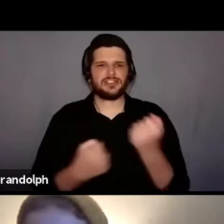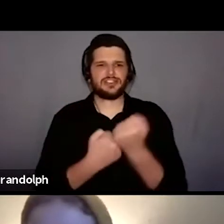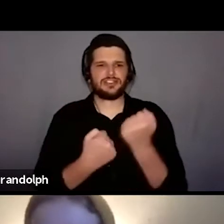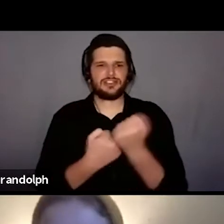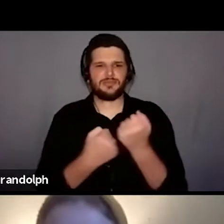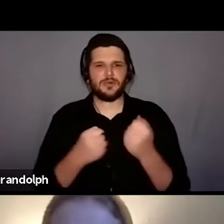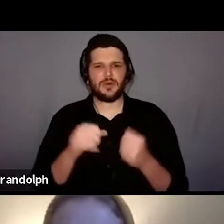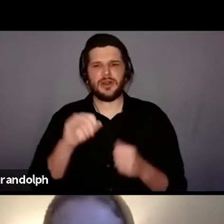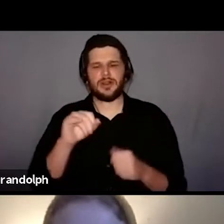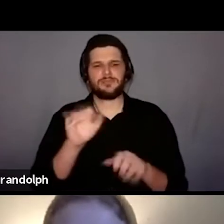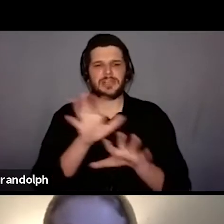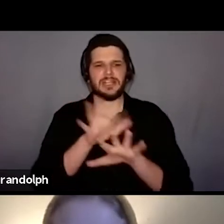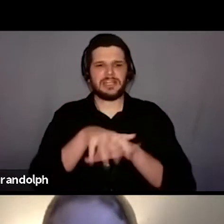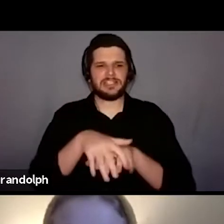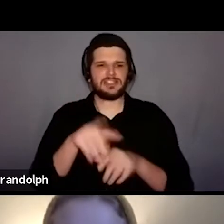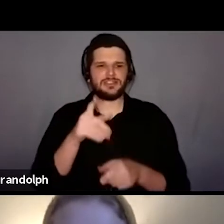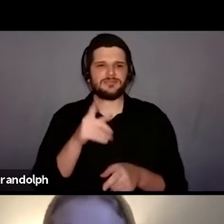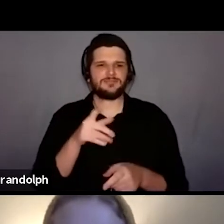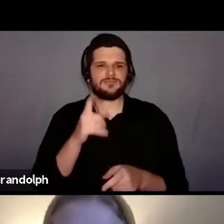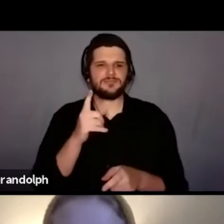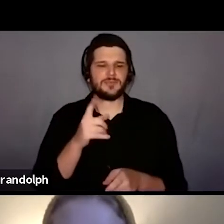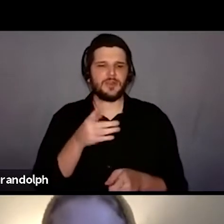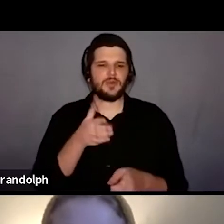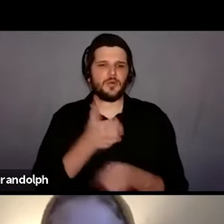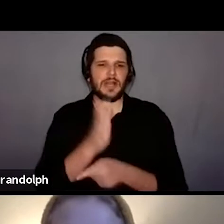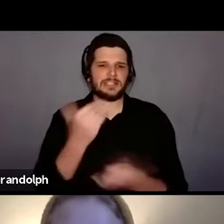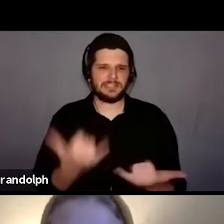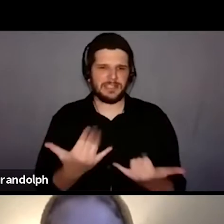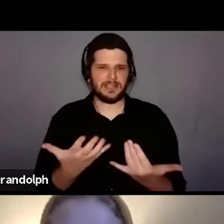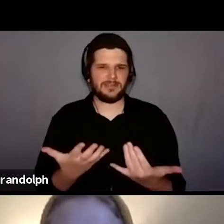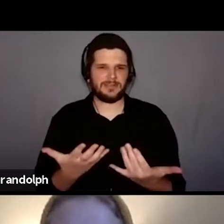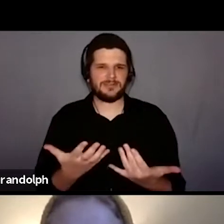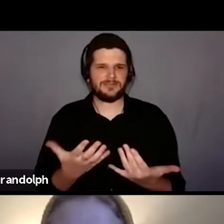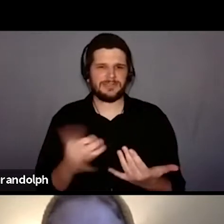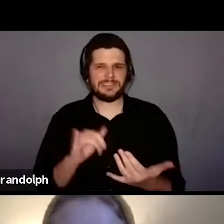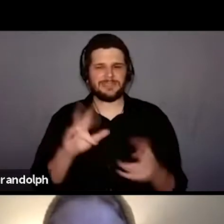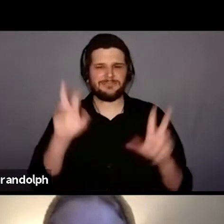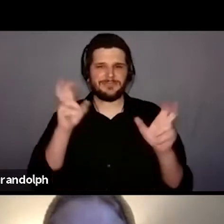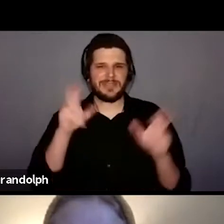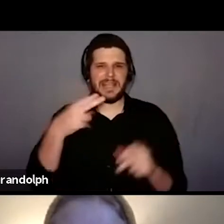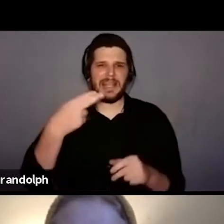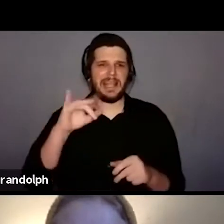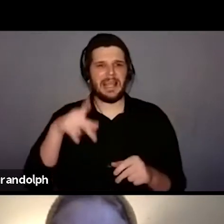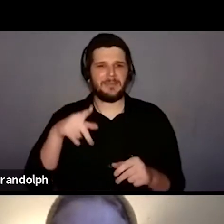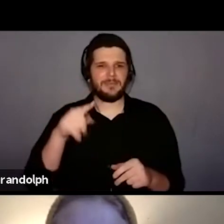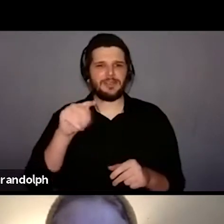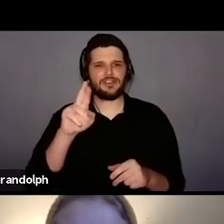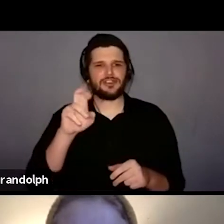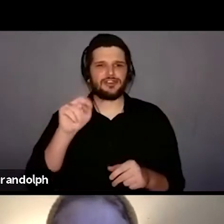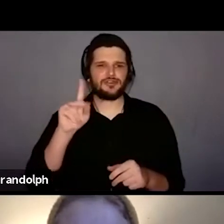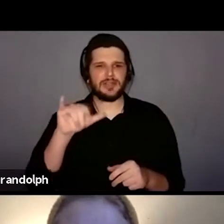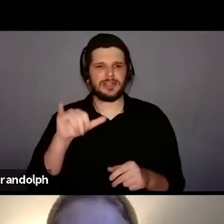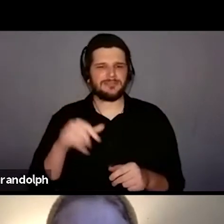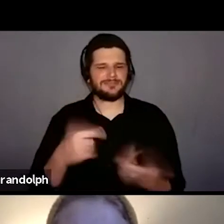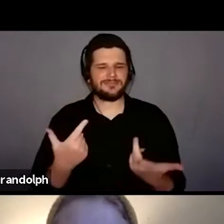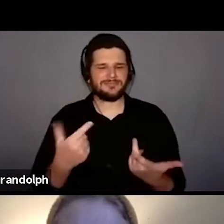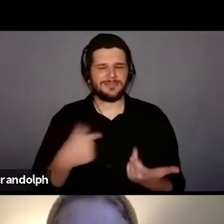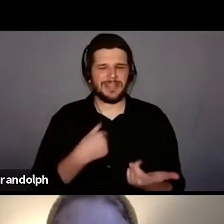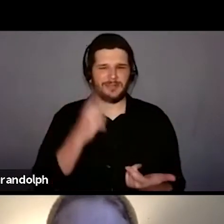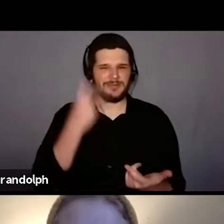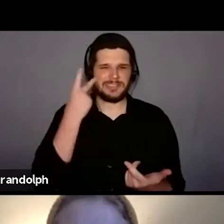now, and I think there's like, I don't know, I don't really see that for